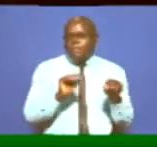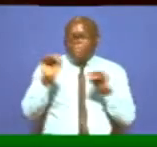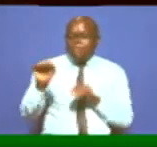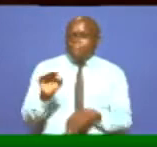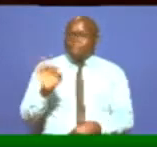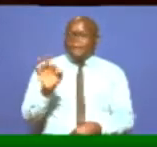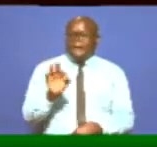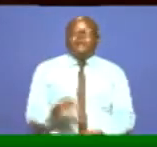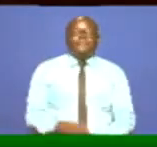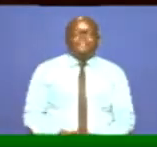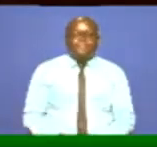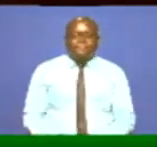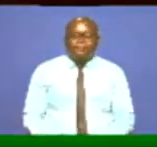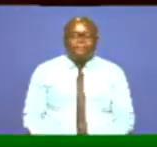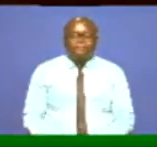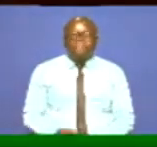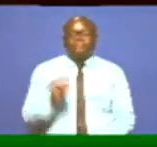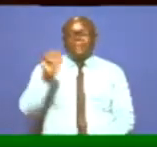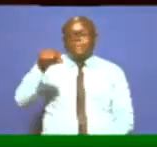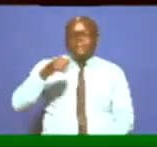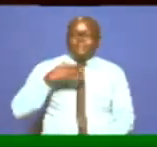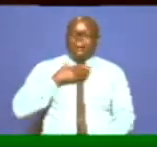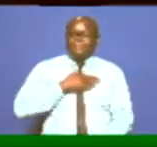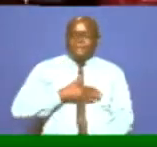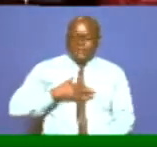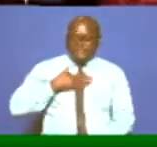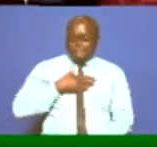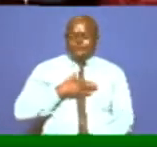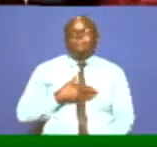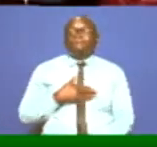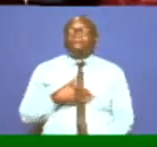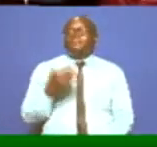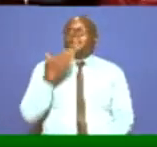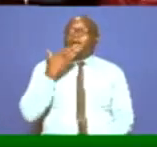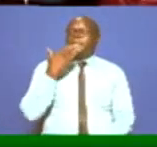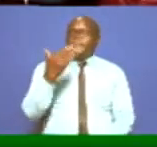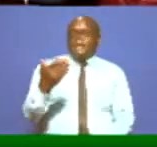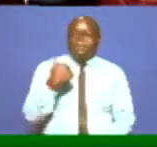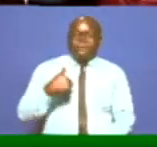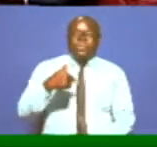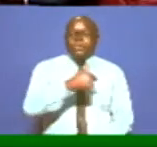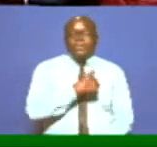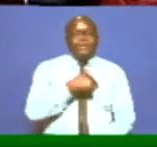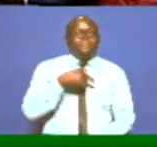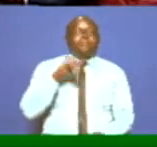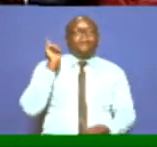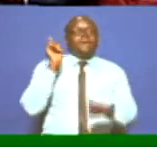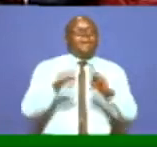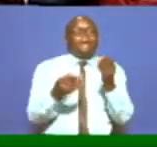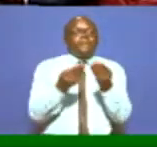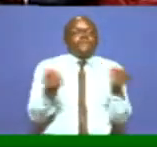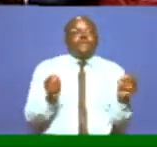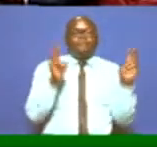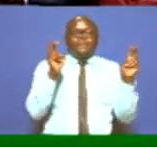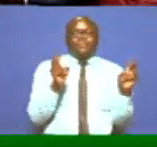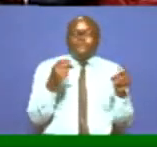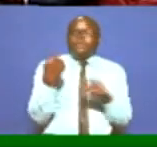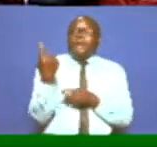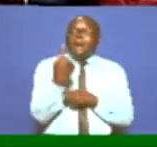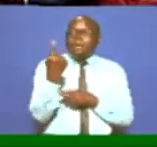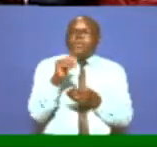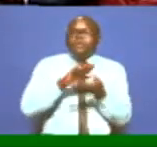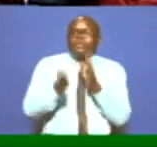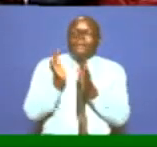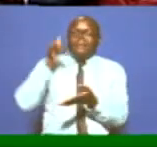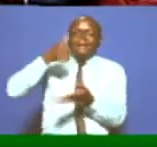Mr. Speaker. Yeah, please finalize. Yeah. Mr. Speaker, thank you. We cannot address this issue in isolation, Mr. Speaker, but